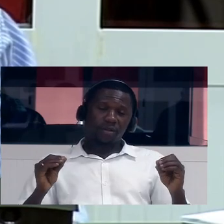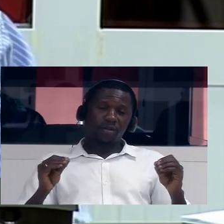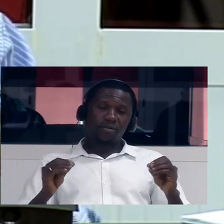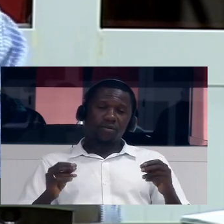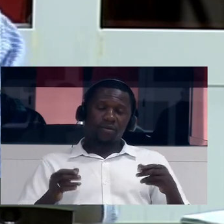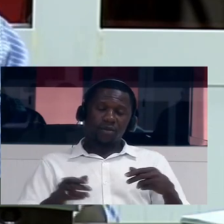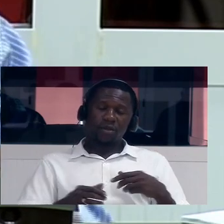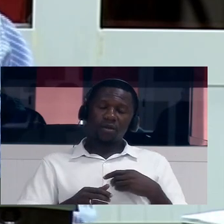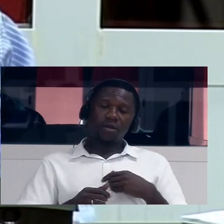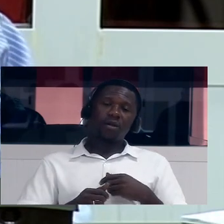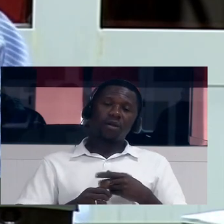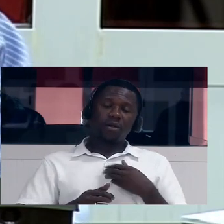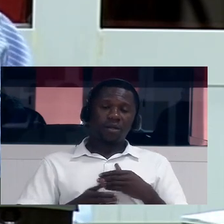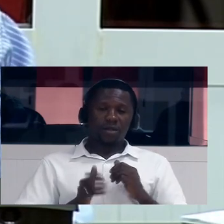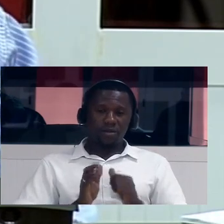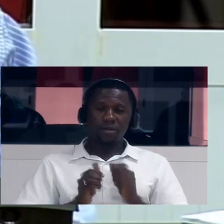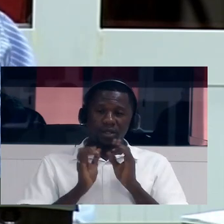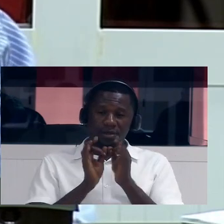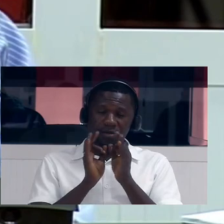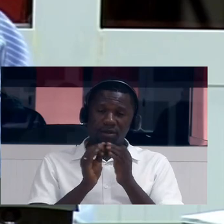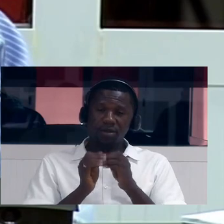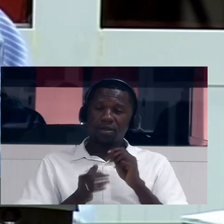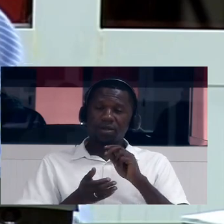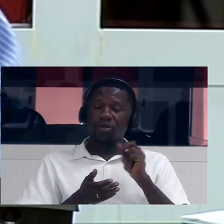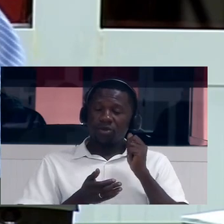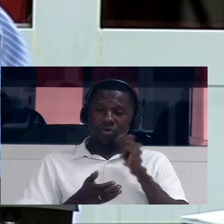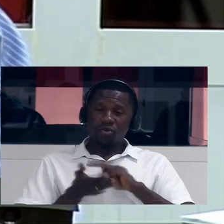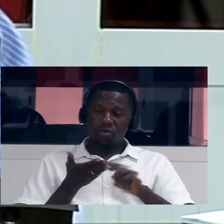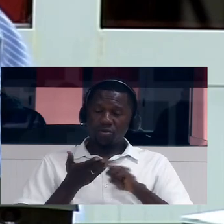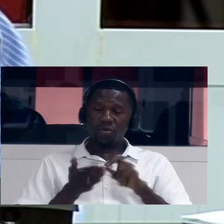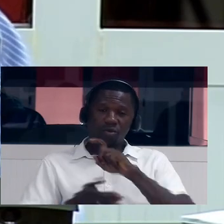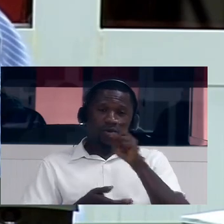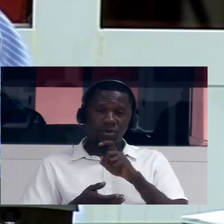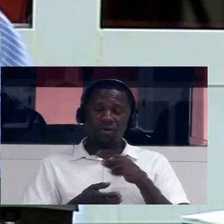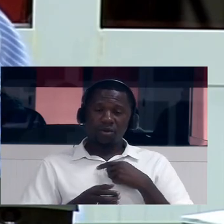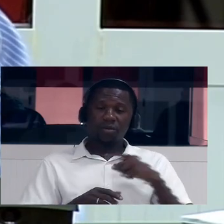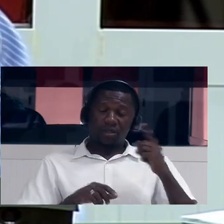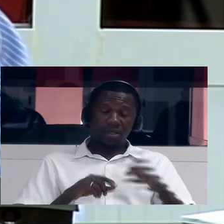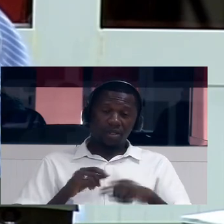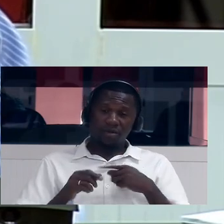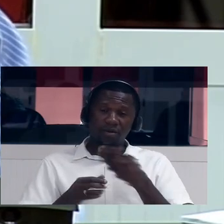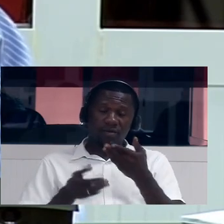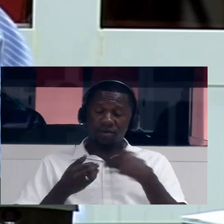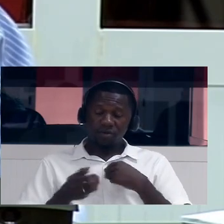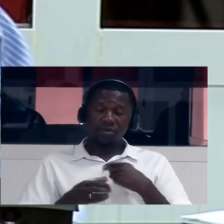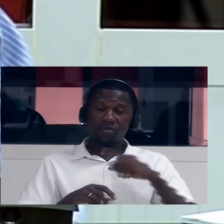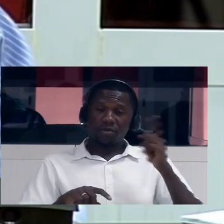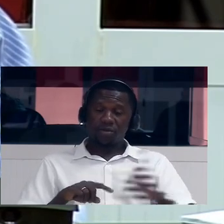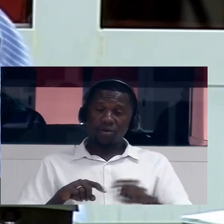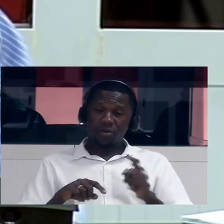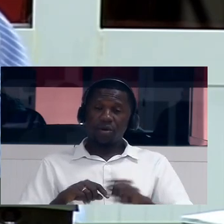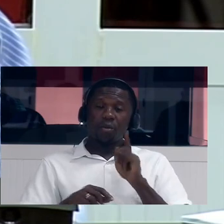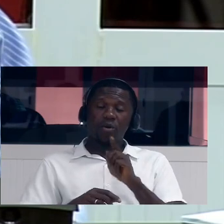I presented the usual questions. You have been charged for this, that, and the other, and you have been found guilty and referred to me for punishment. But